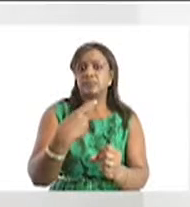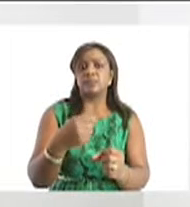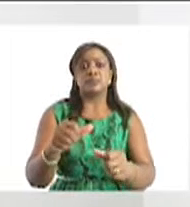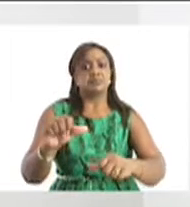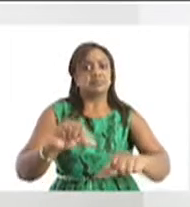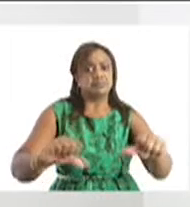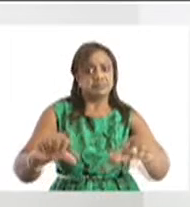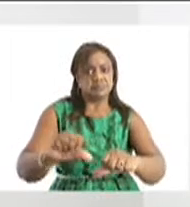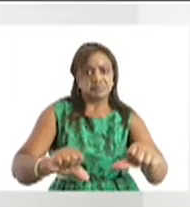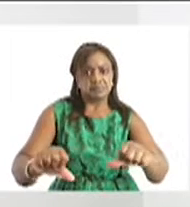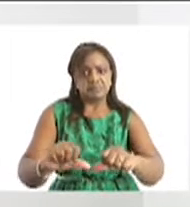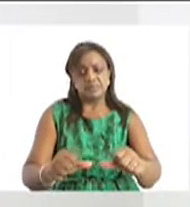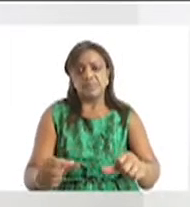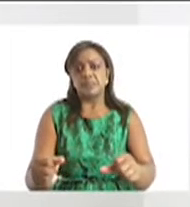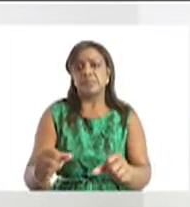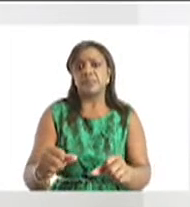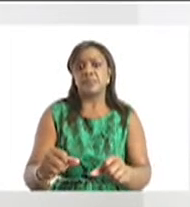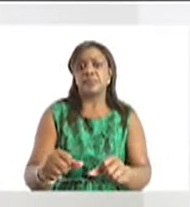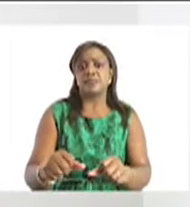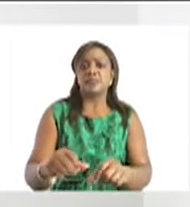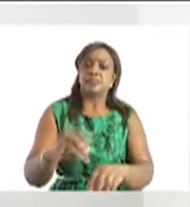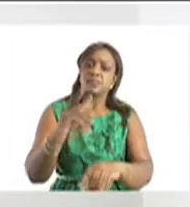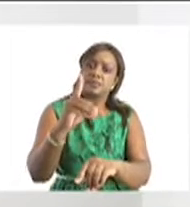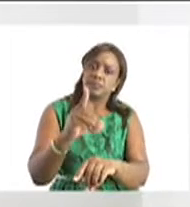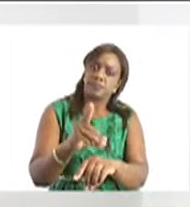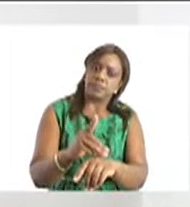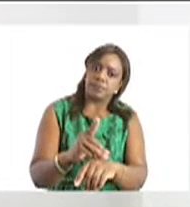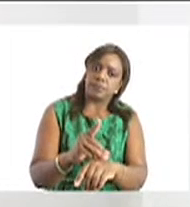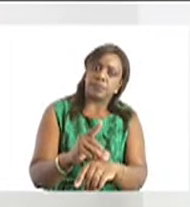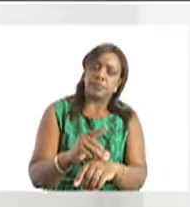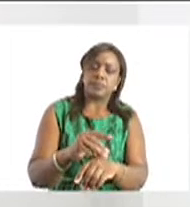science, as in the doctors,